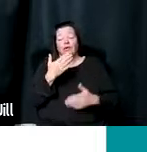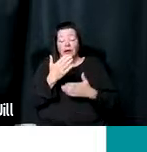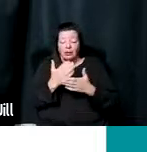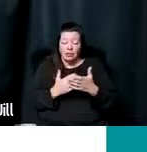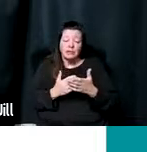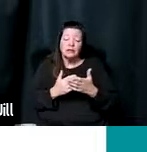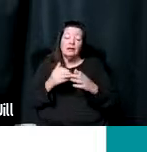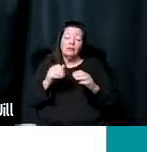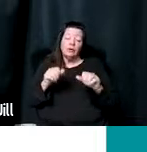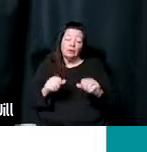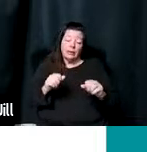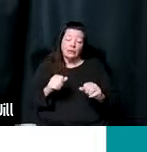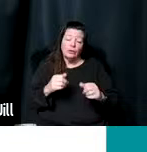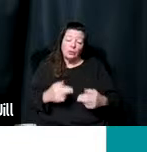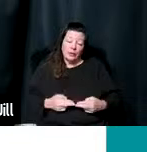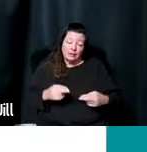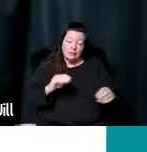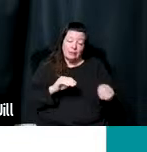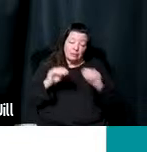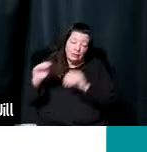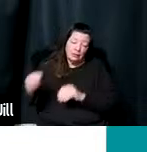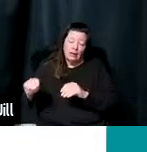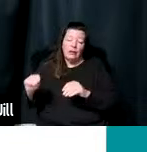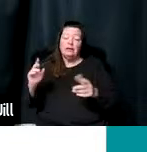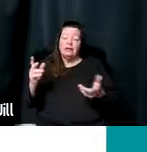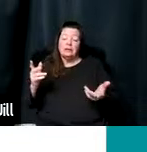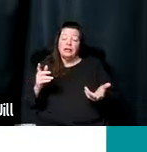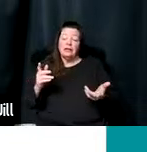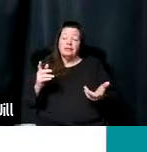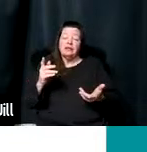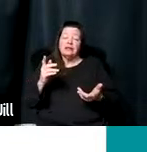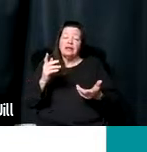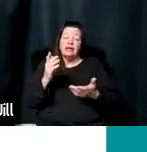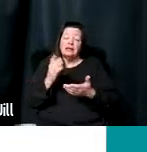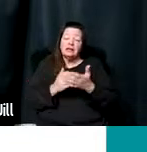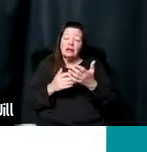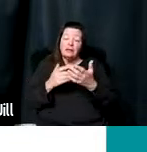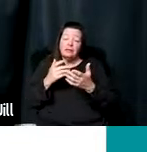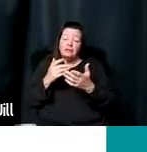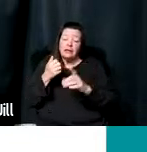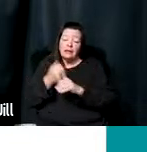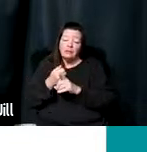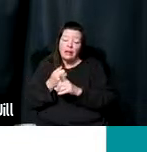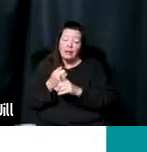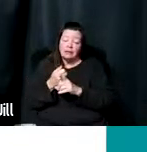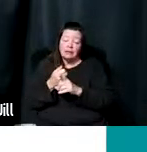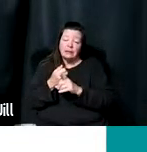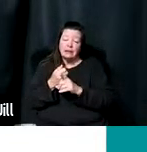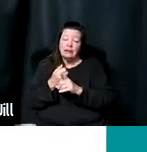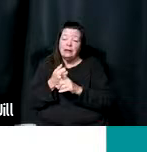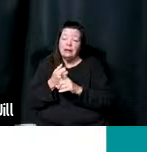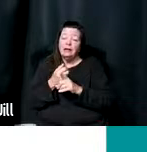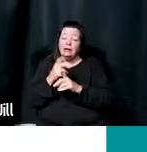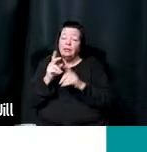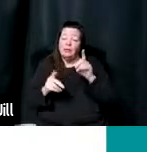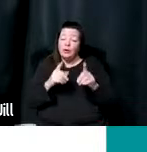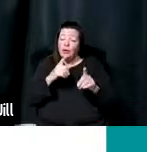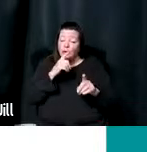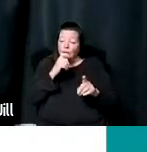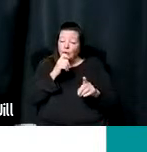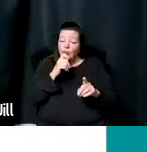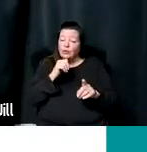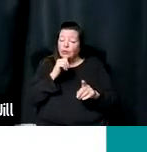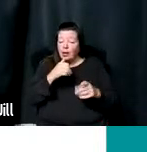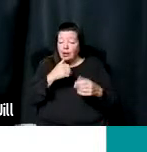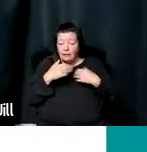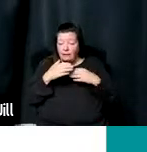residential displacements and potentially impacting people, some of those individuals in our community who are experiencing